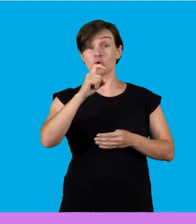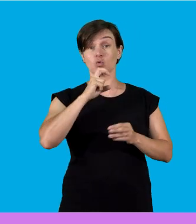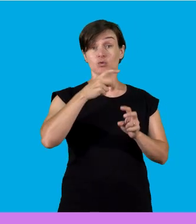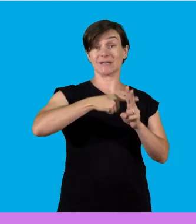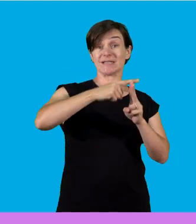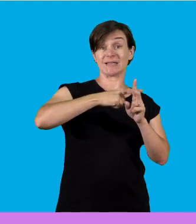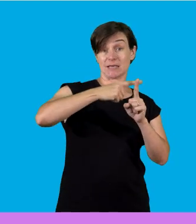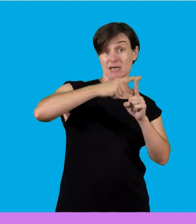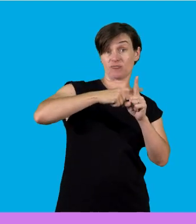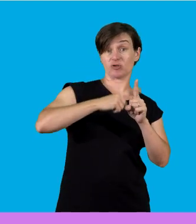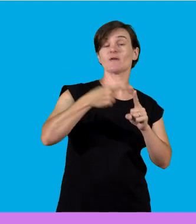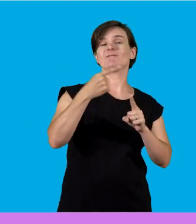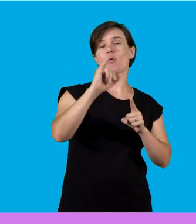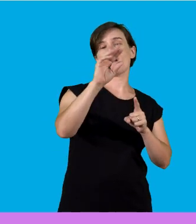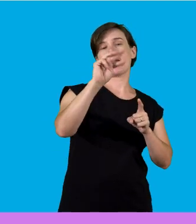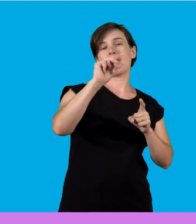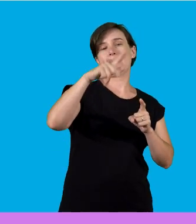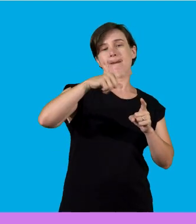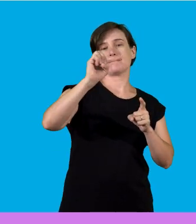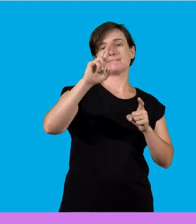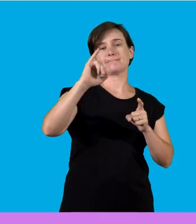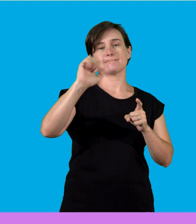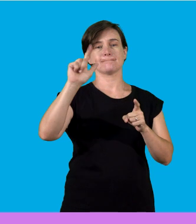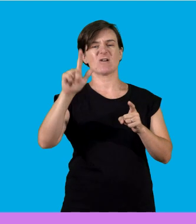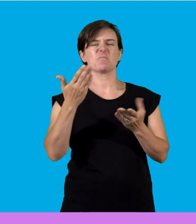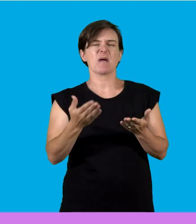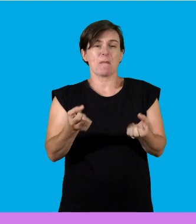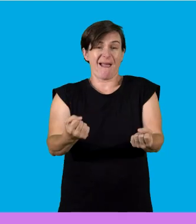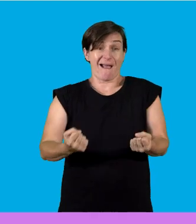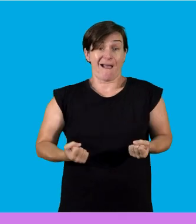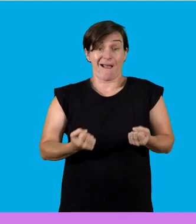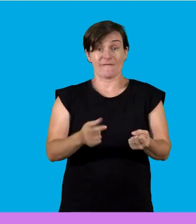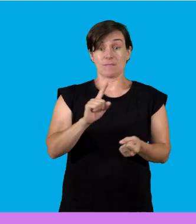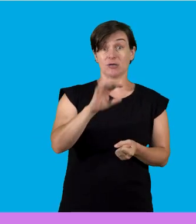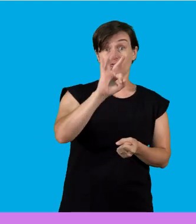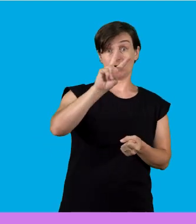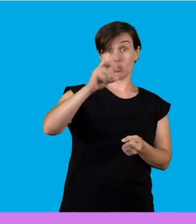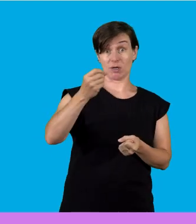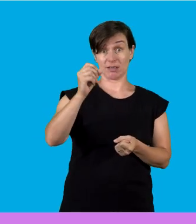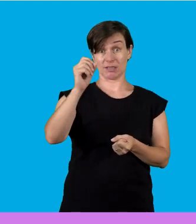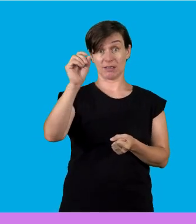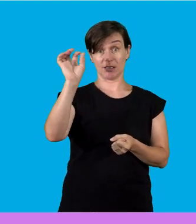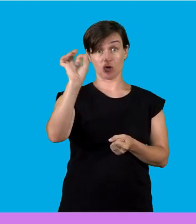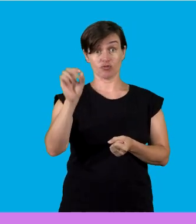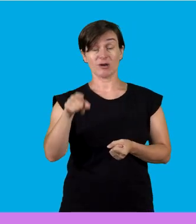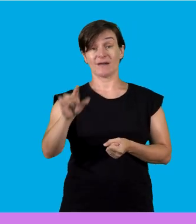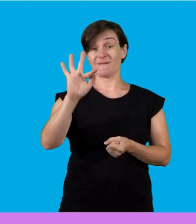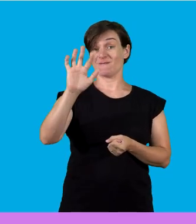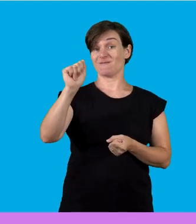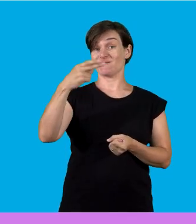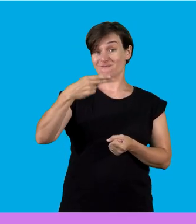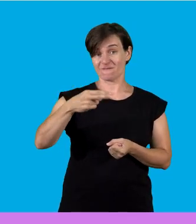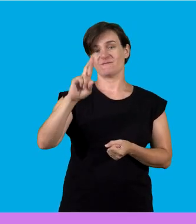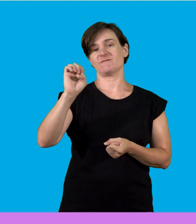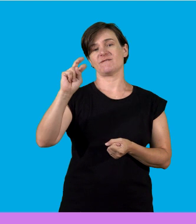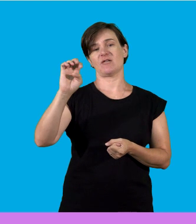system. So the example will be the temperature of the oven should be set at 320 degrees Fahrenheit. And